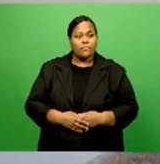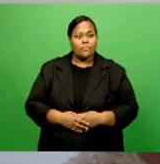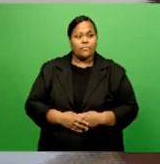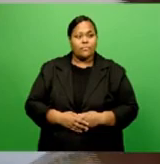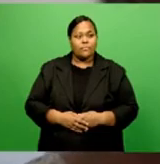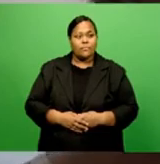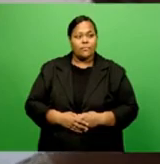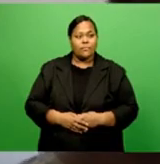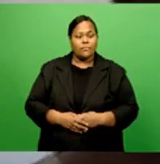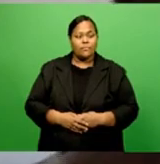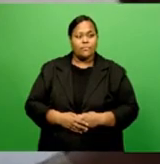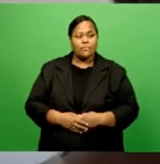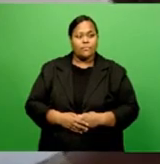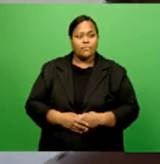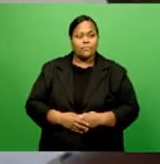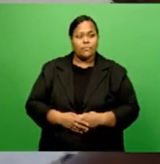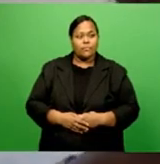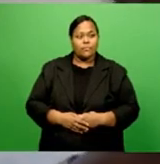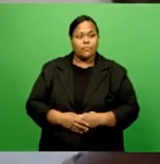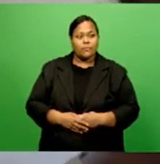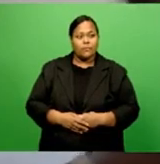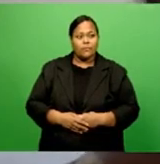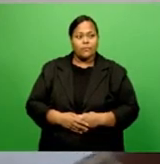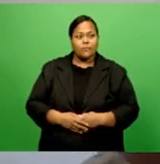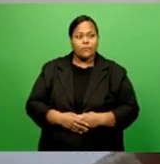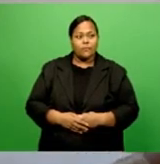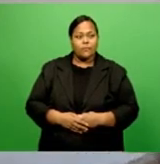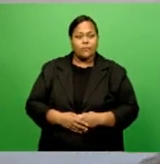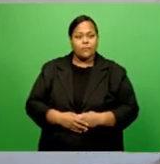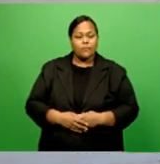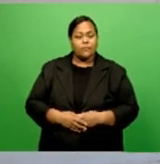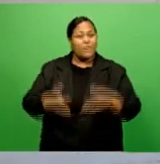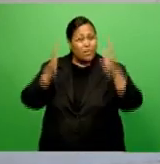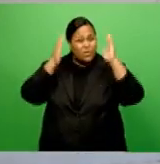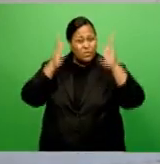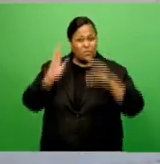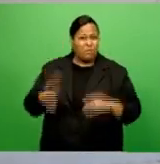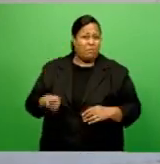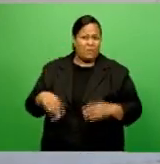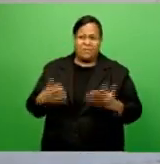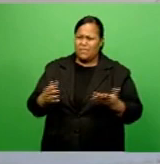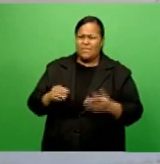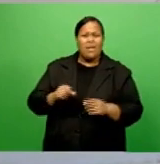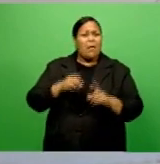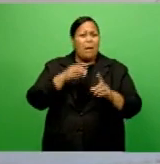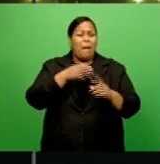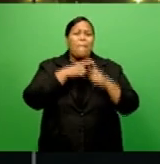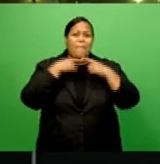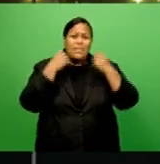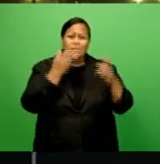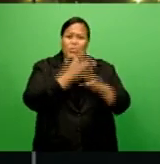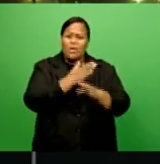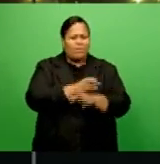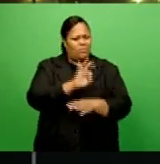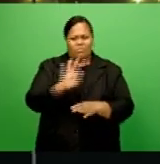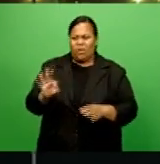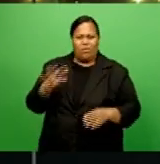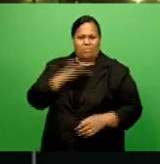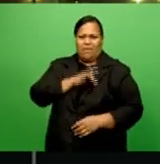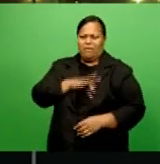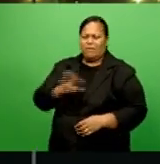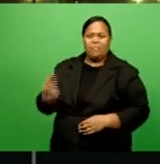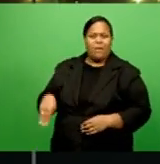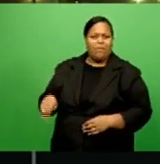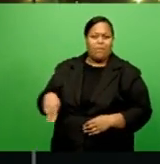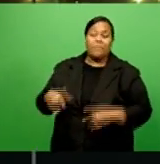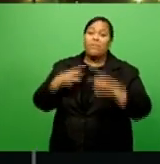But what is his way of doing is not good for the members. The pastor refused